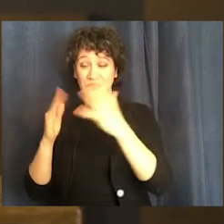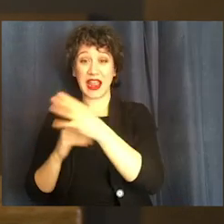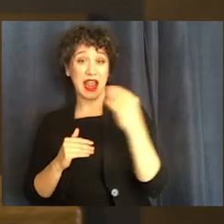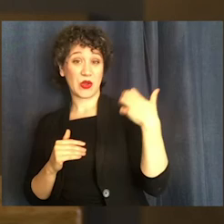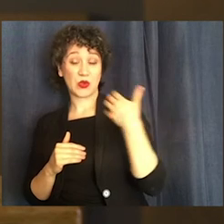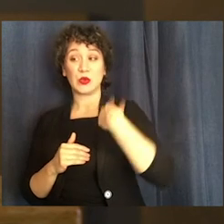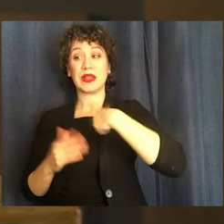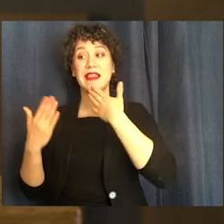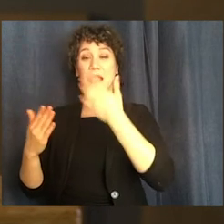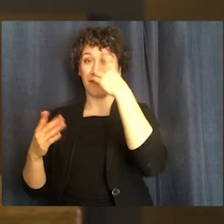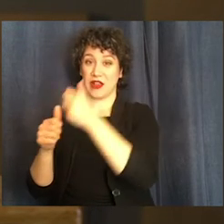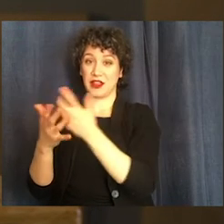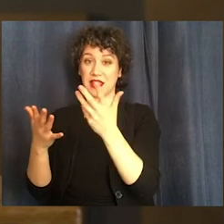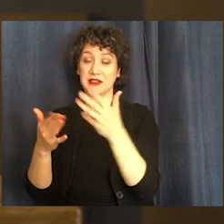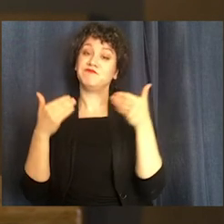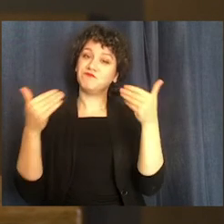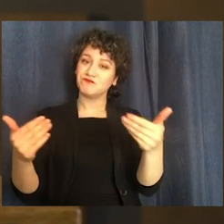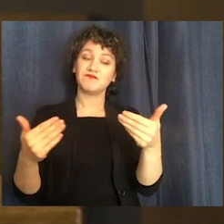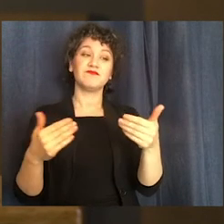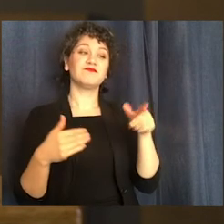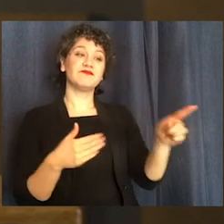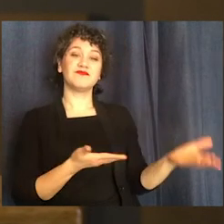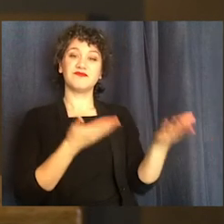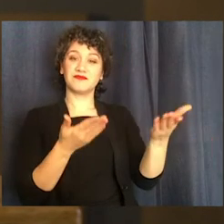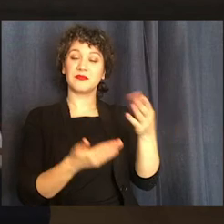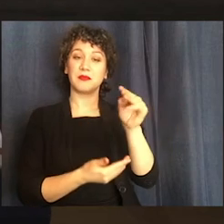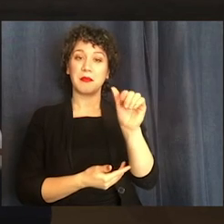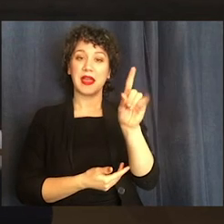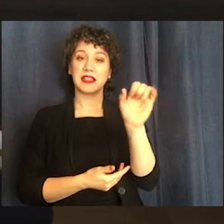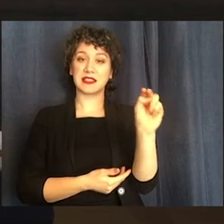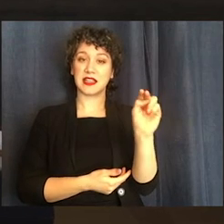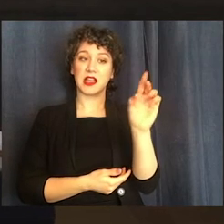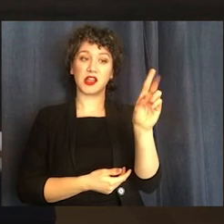and following, Mr. Evans delivering a speech.